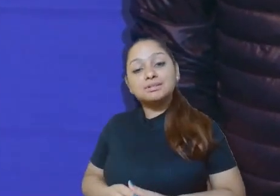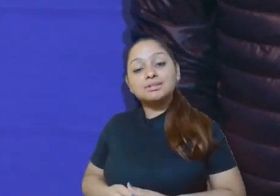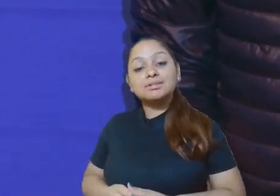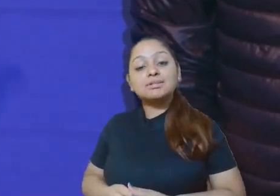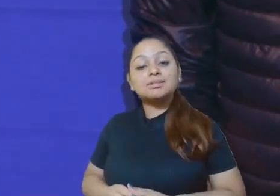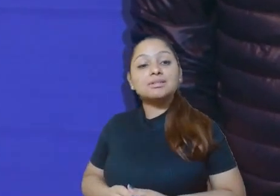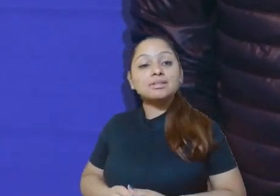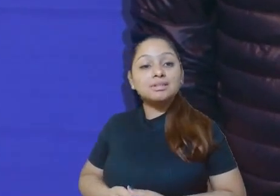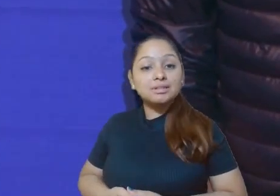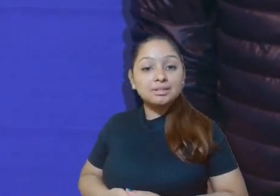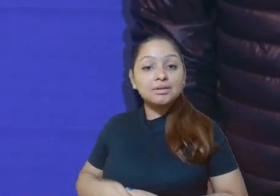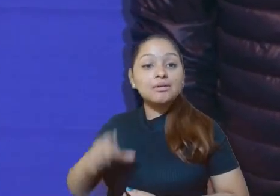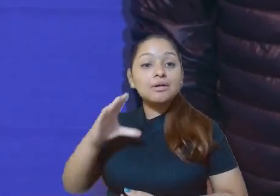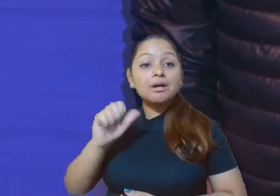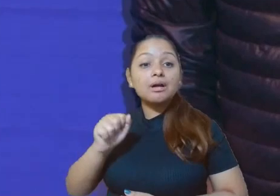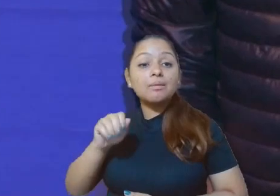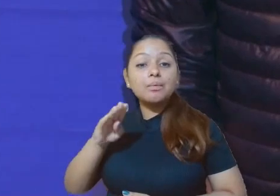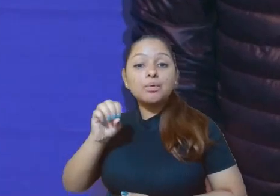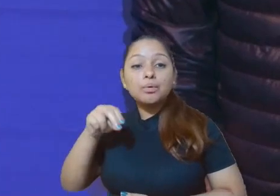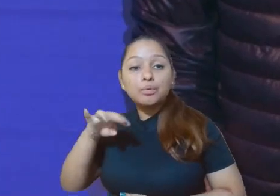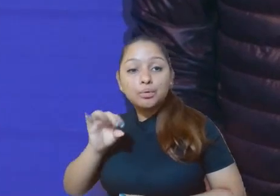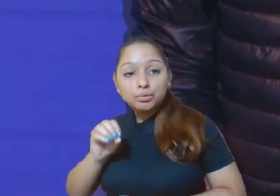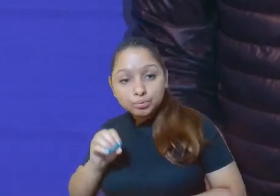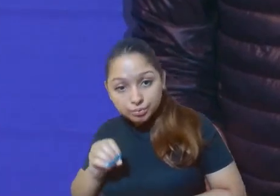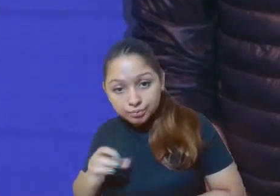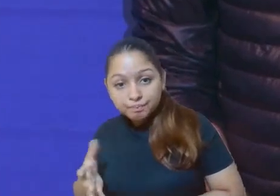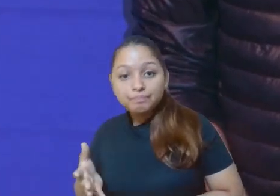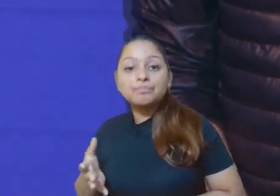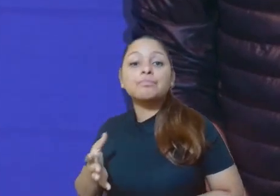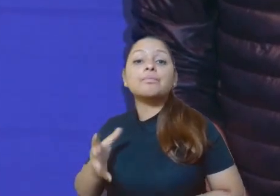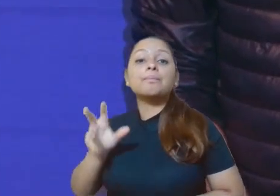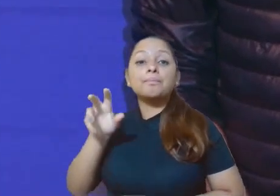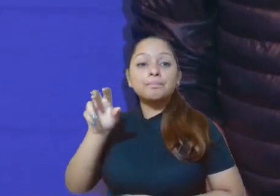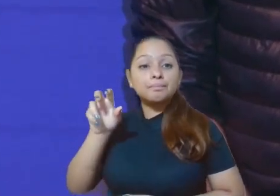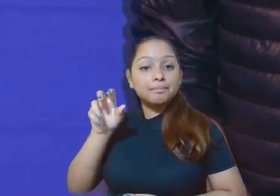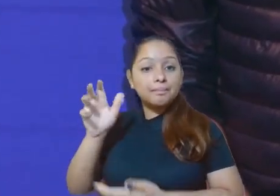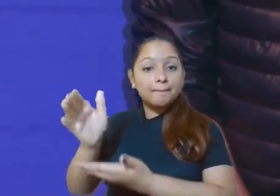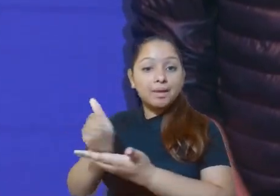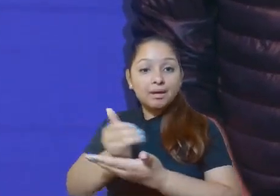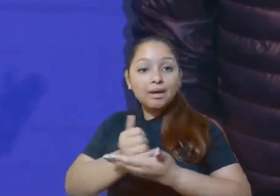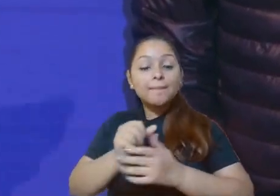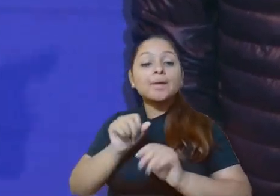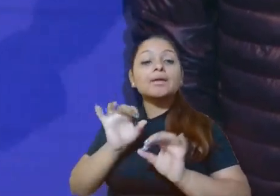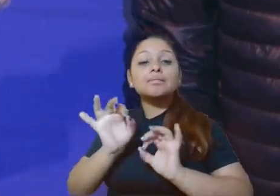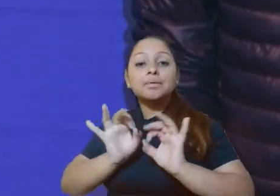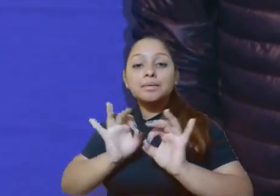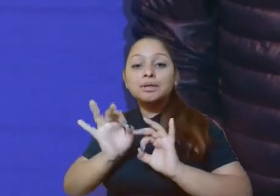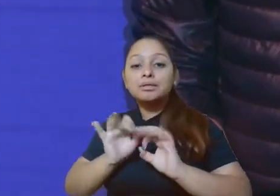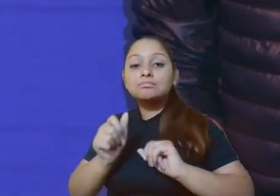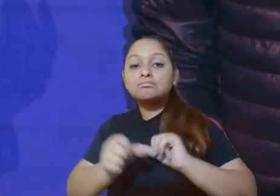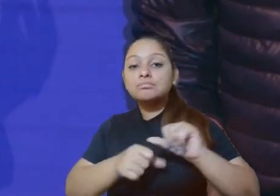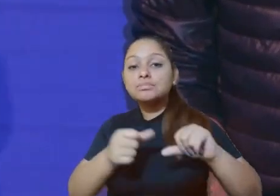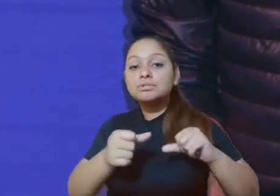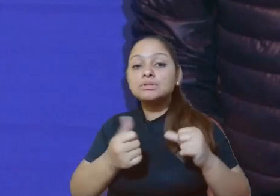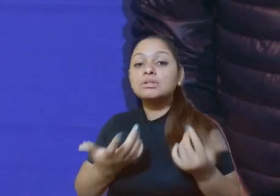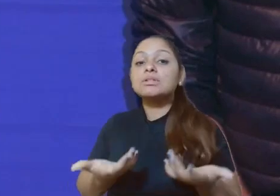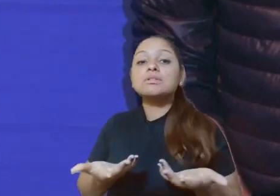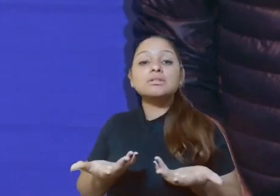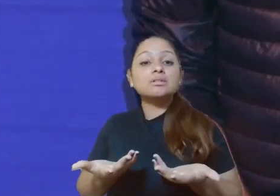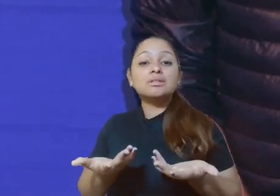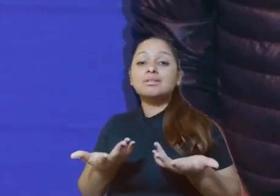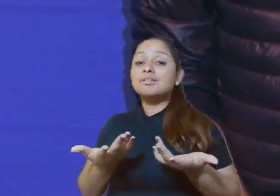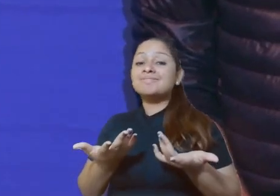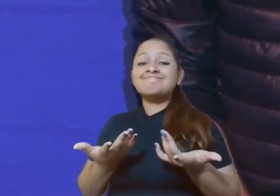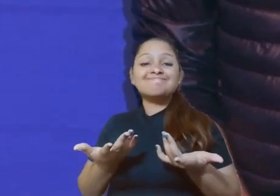and carbon sequestration, the use of bacteria to capture carbon to produce other molecules. And